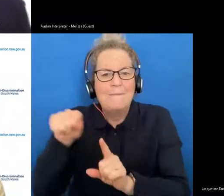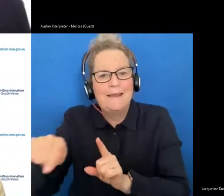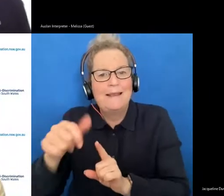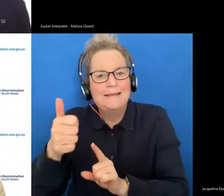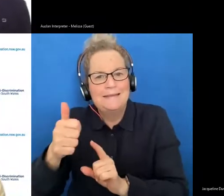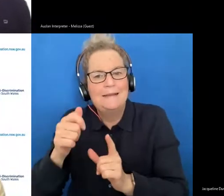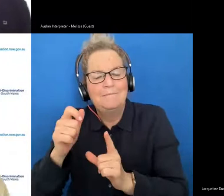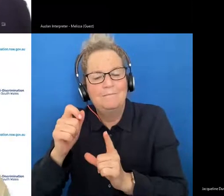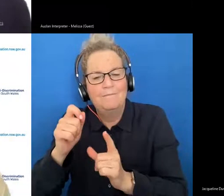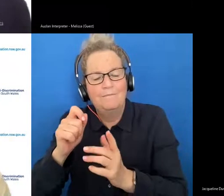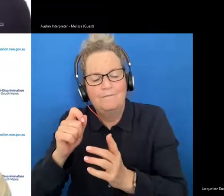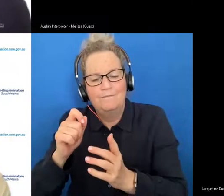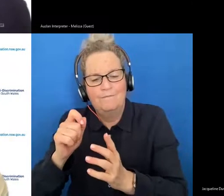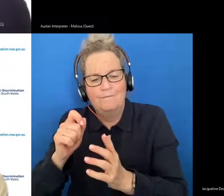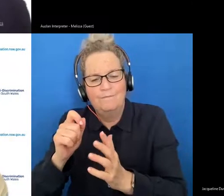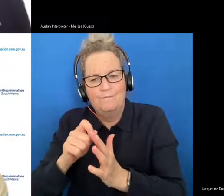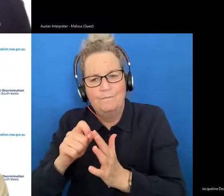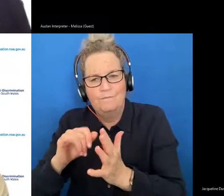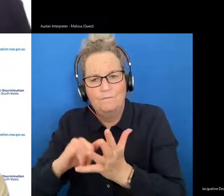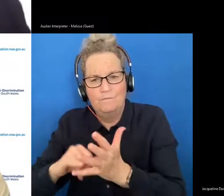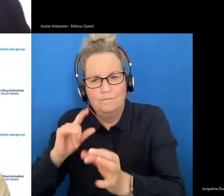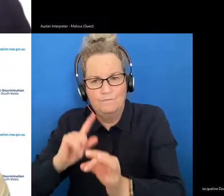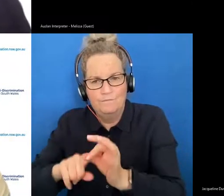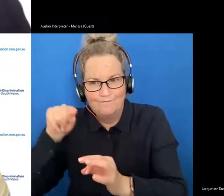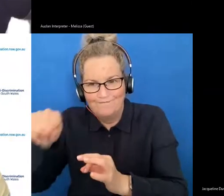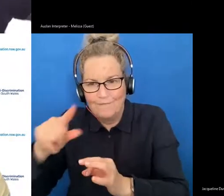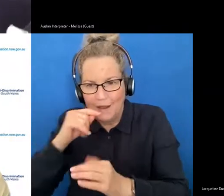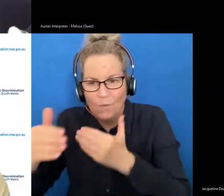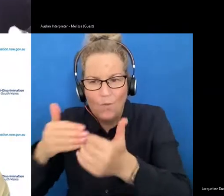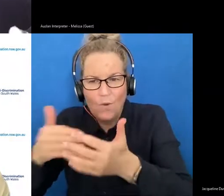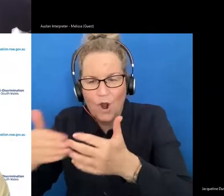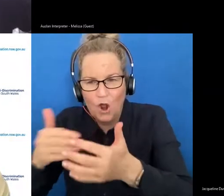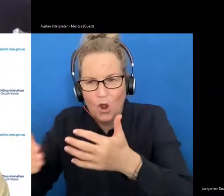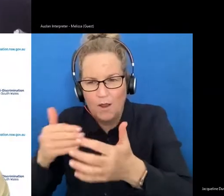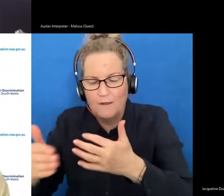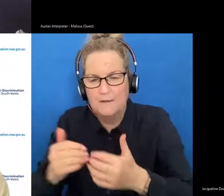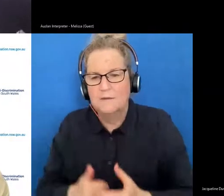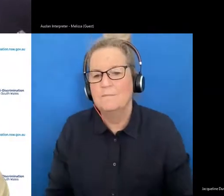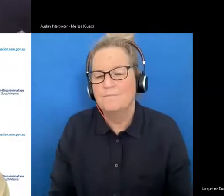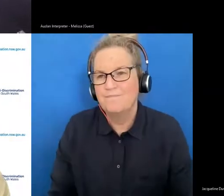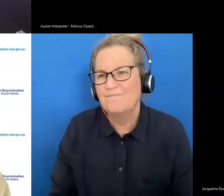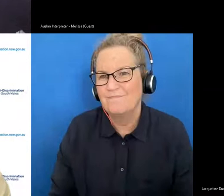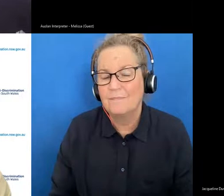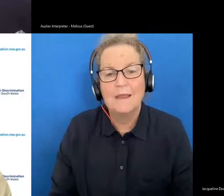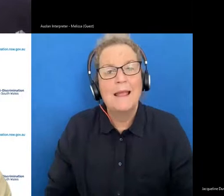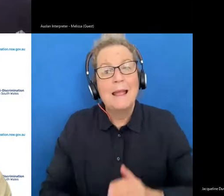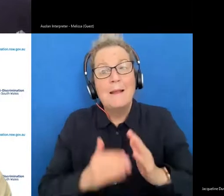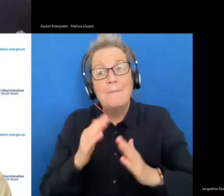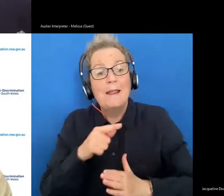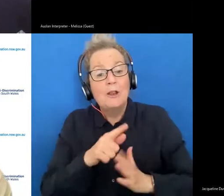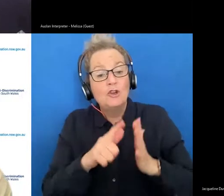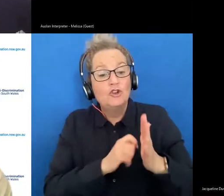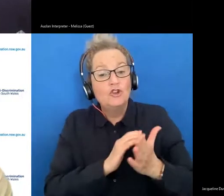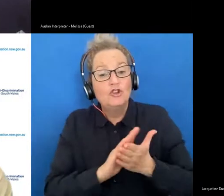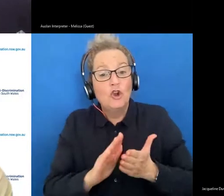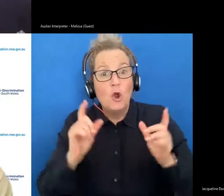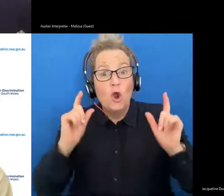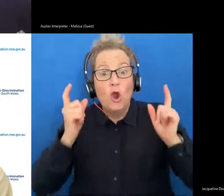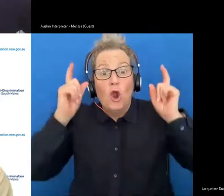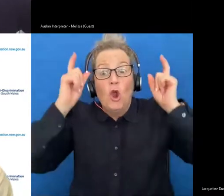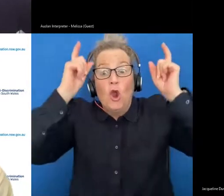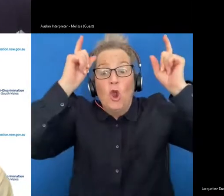through the setup. So this was very encouraging and went a long way to removing some of that anxiety that Josh felt about that move